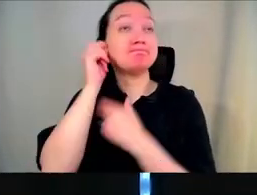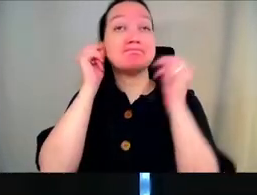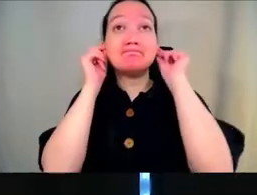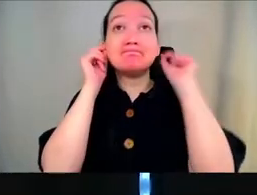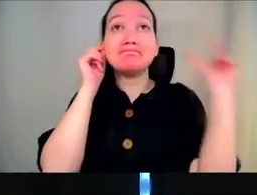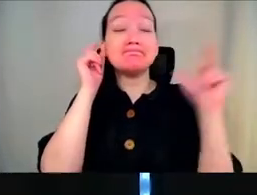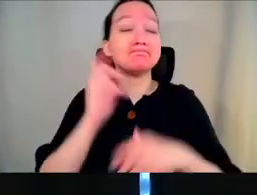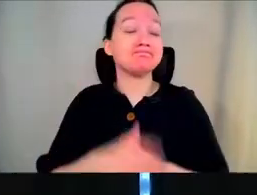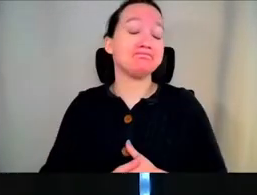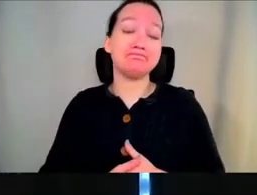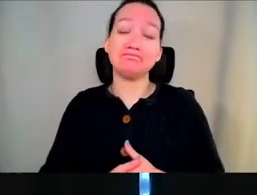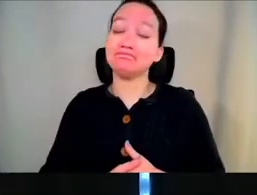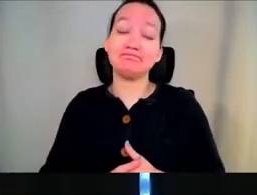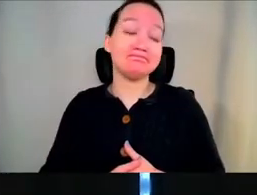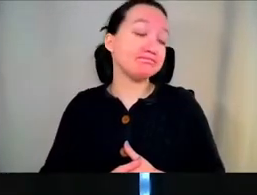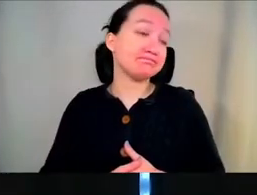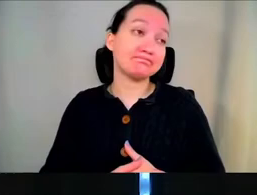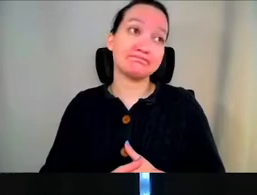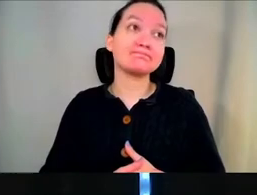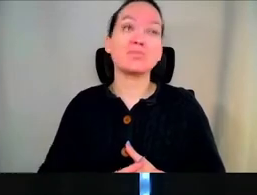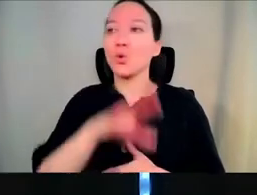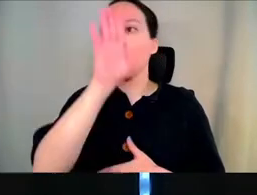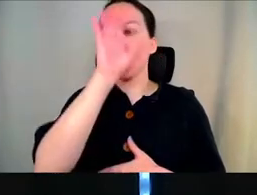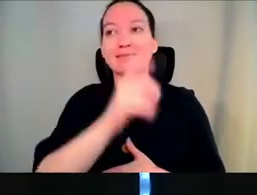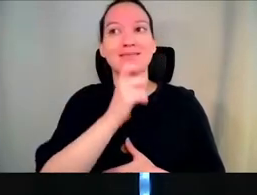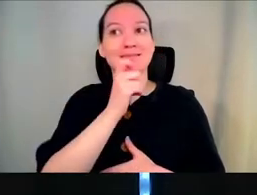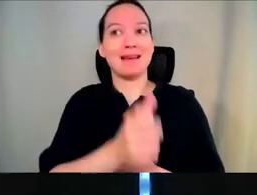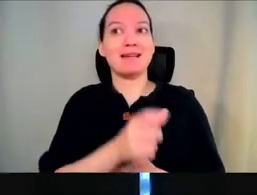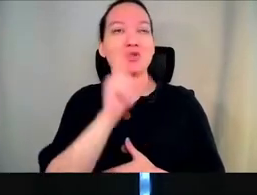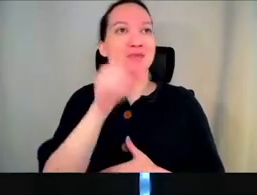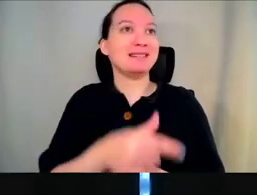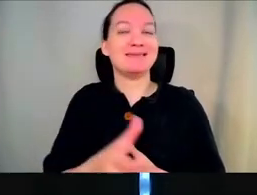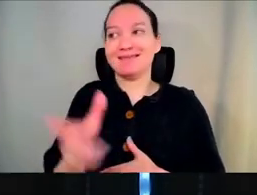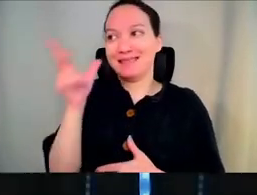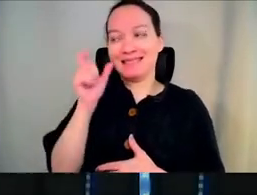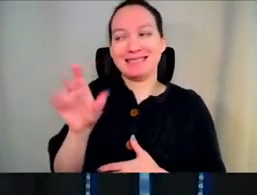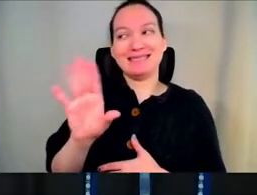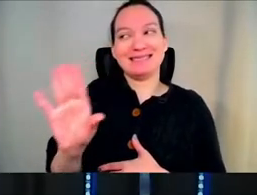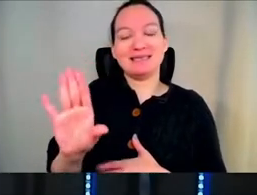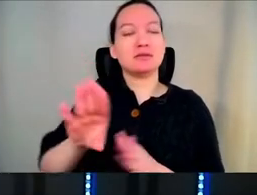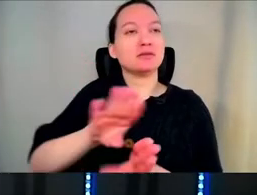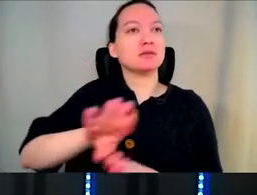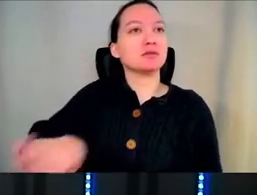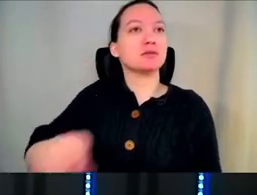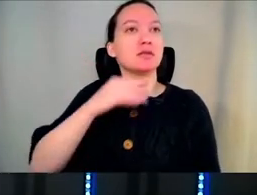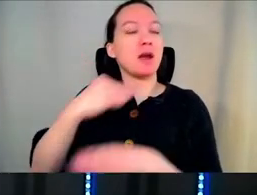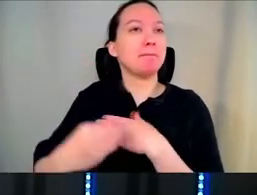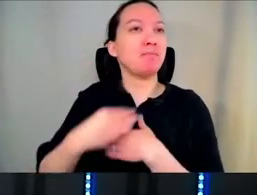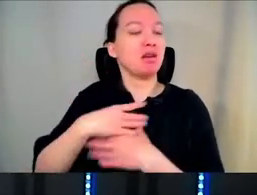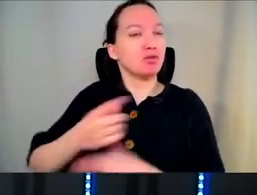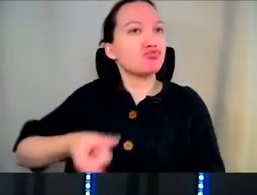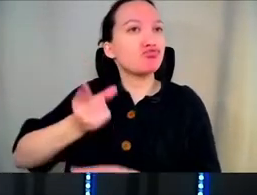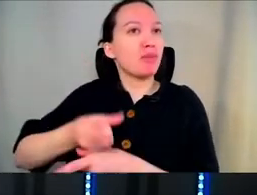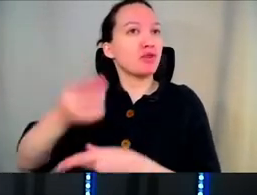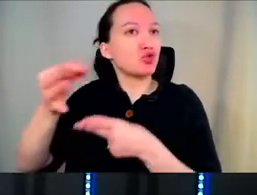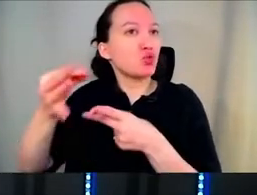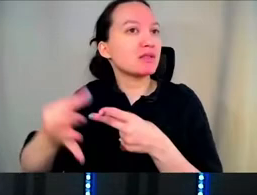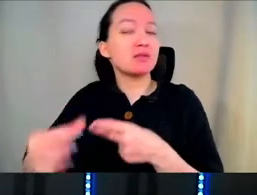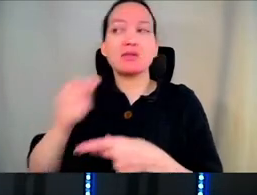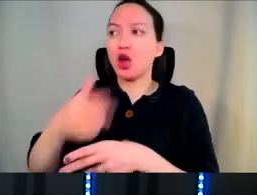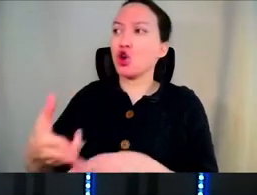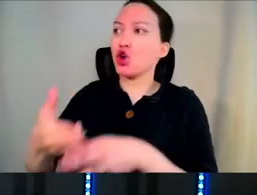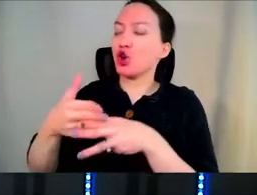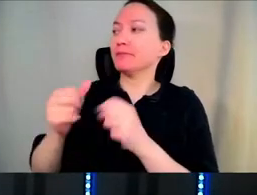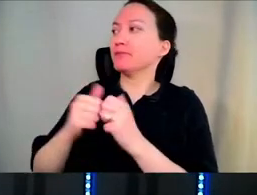other. Because I just know that's not, I don't need to listen to you. You're not gonna make the right choices. You're not calling me